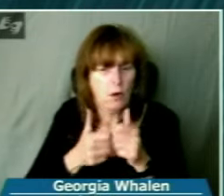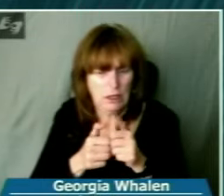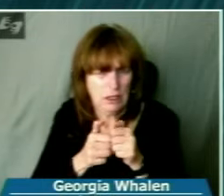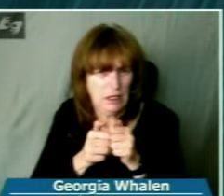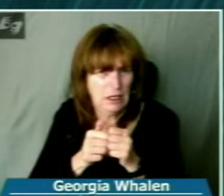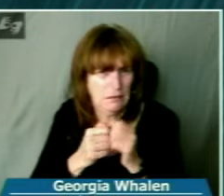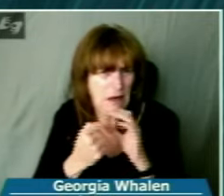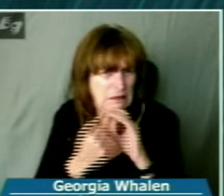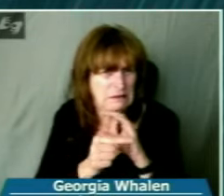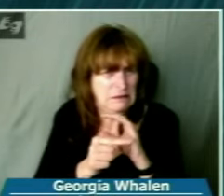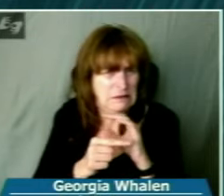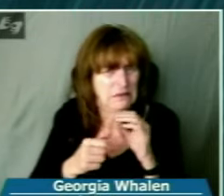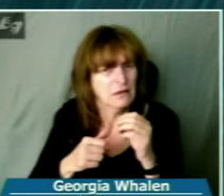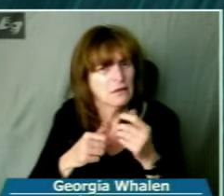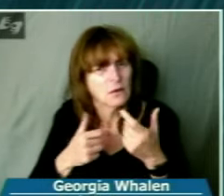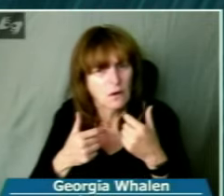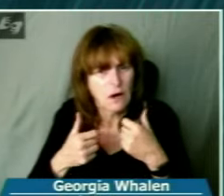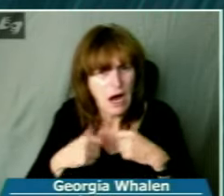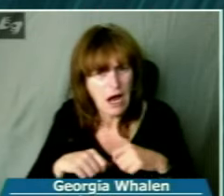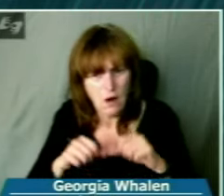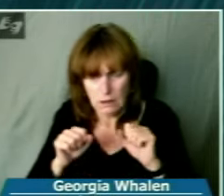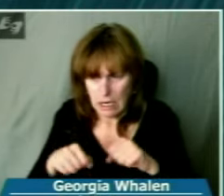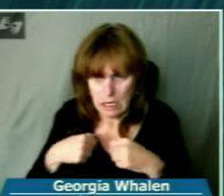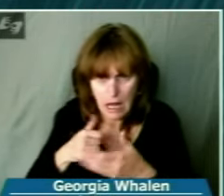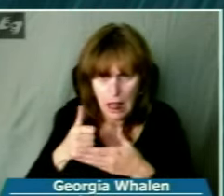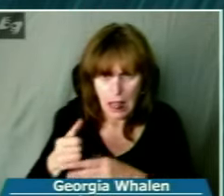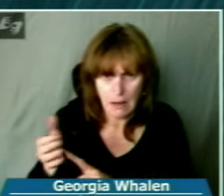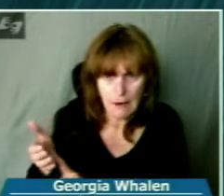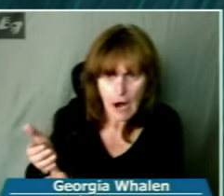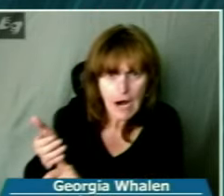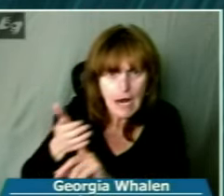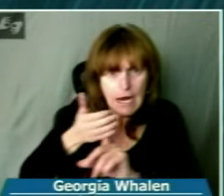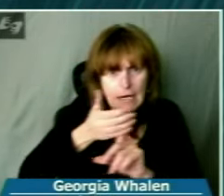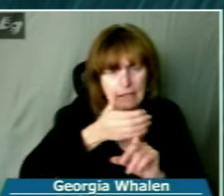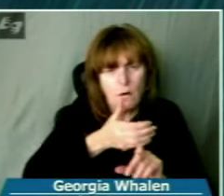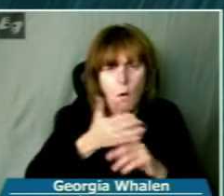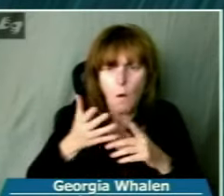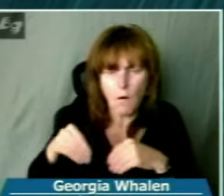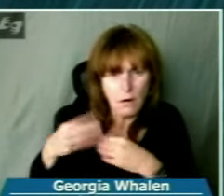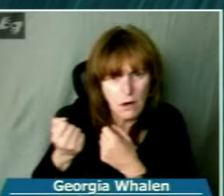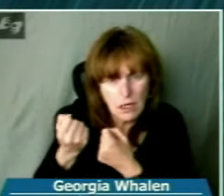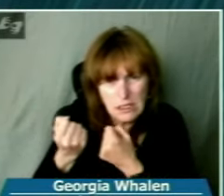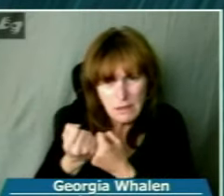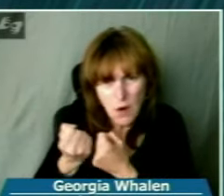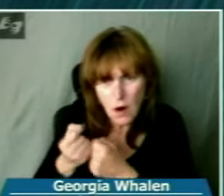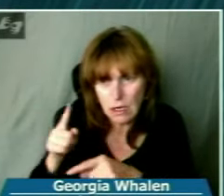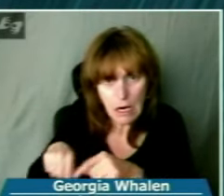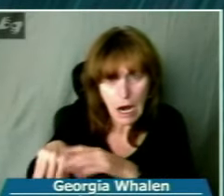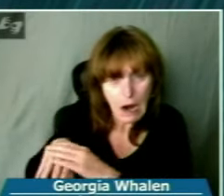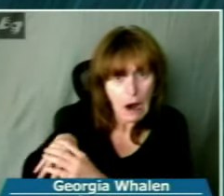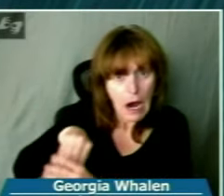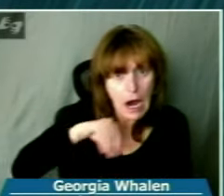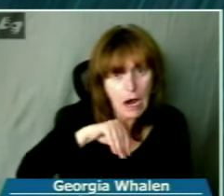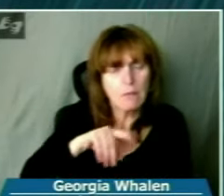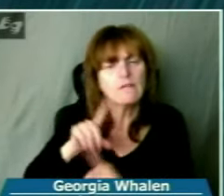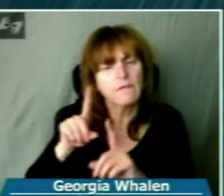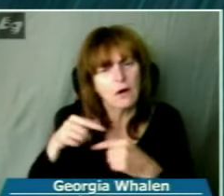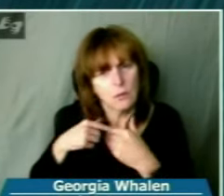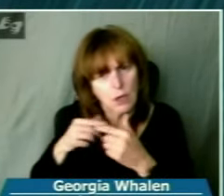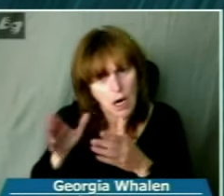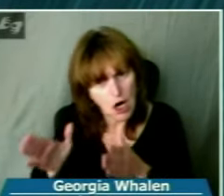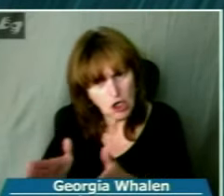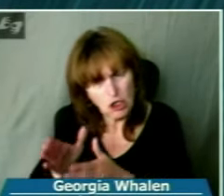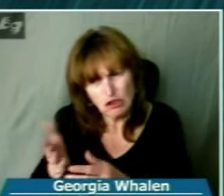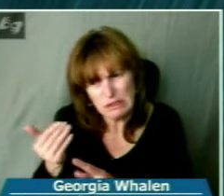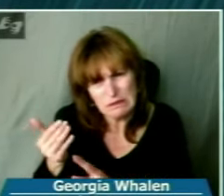figure out ways that we can help that woman weather the crisis and encourage her to leave if that's what she needs to do. I